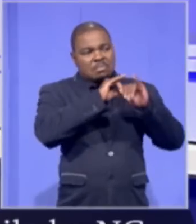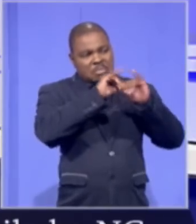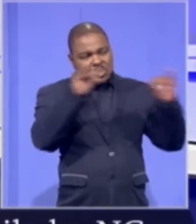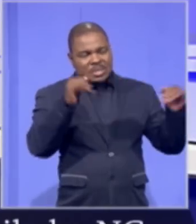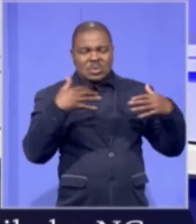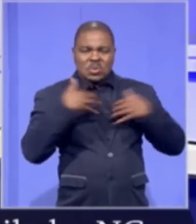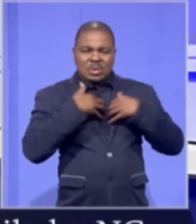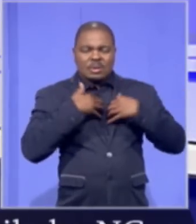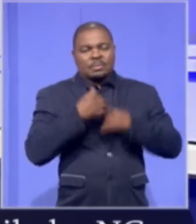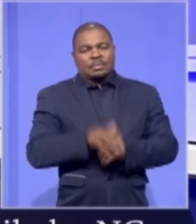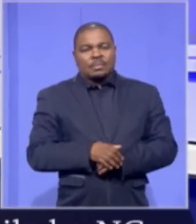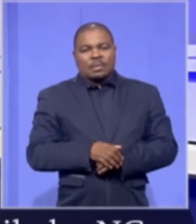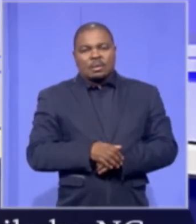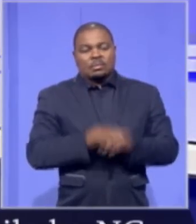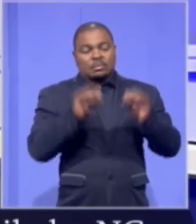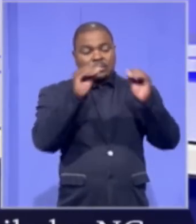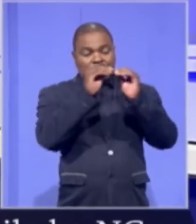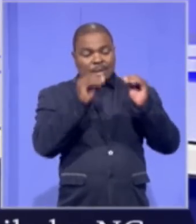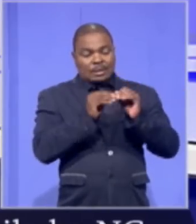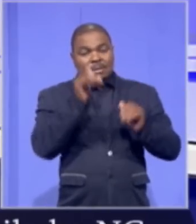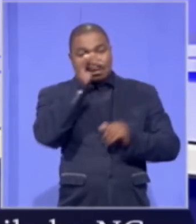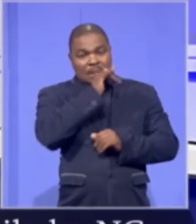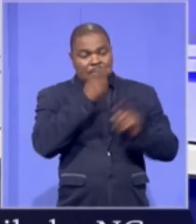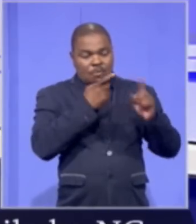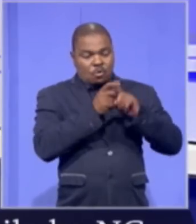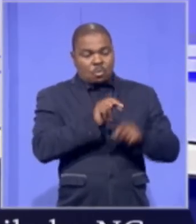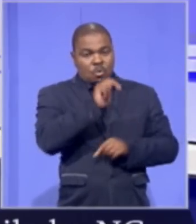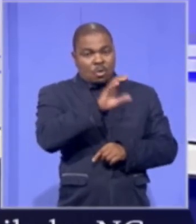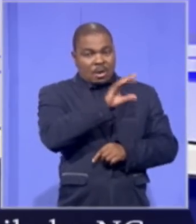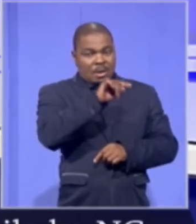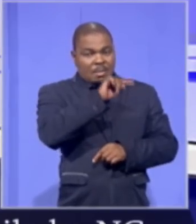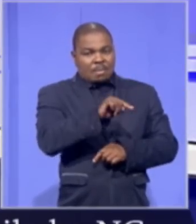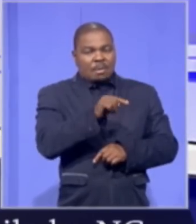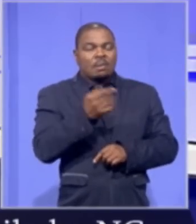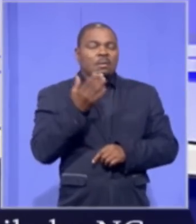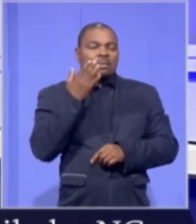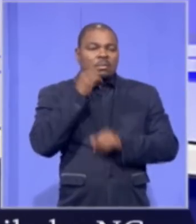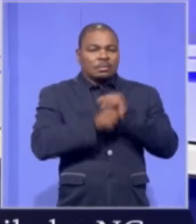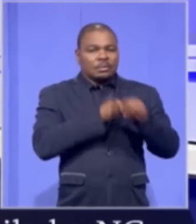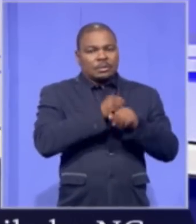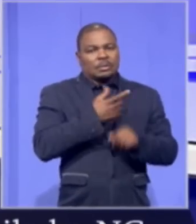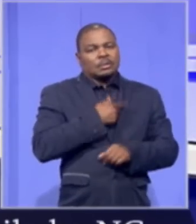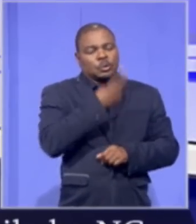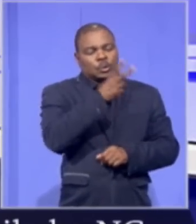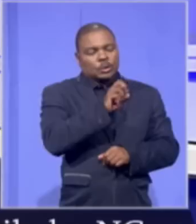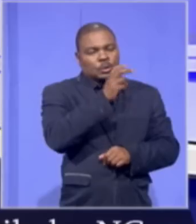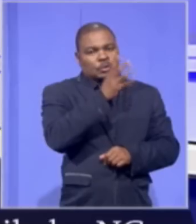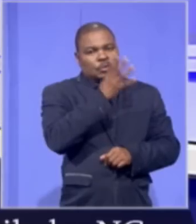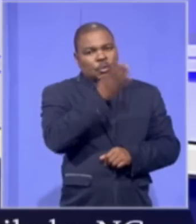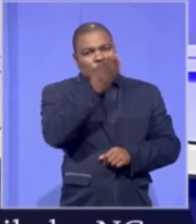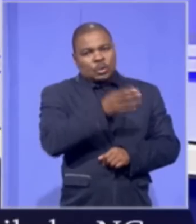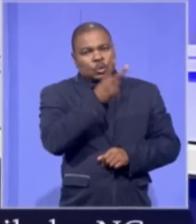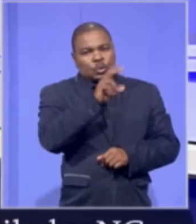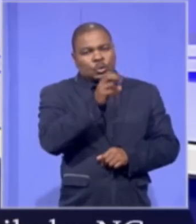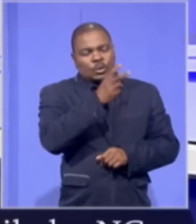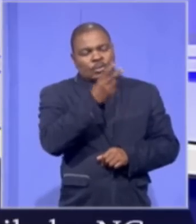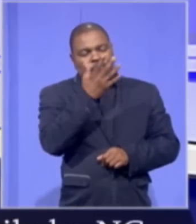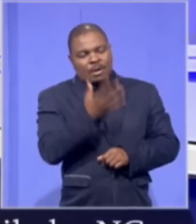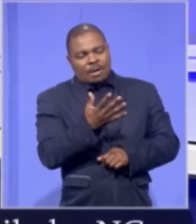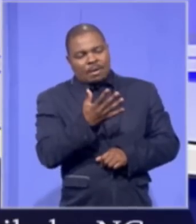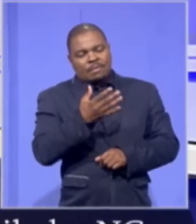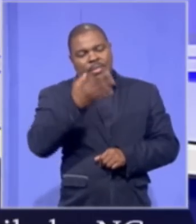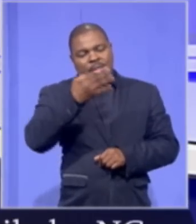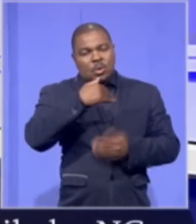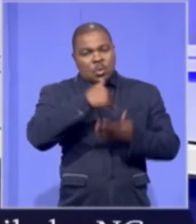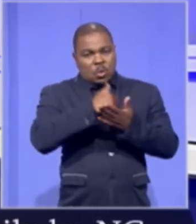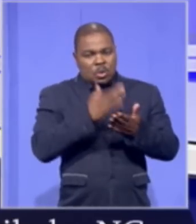boroko. Dipalopalo tša bosenyi tša profense ya Northern Cape tša kotara ya boraro ya ngwaga wa 2024 le 2025